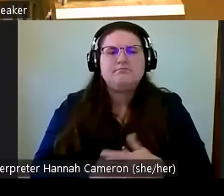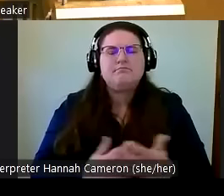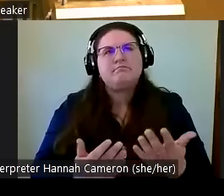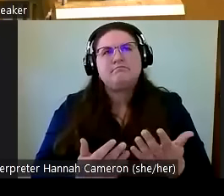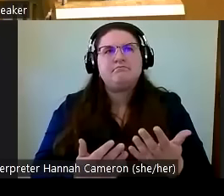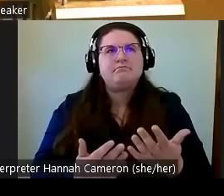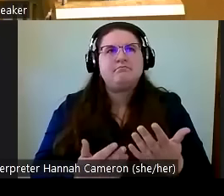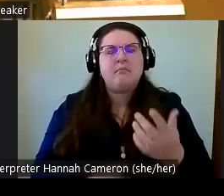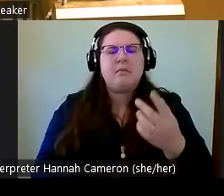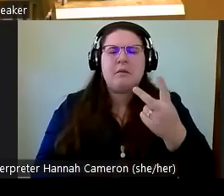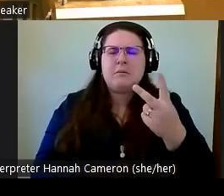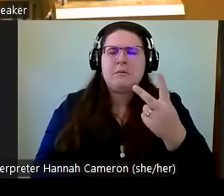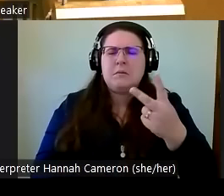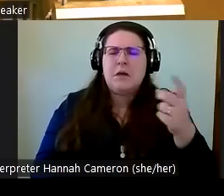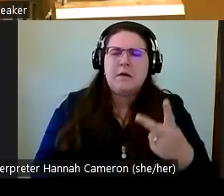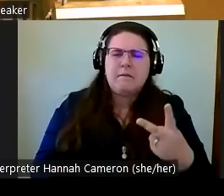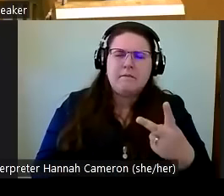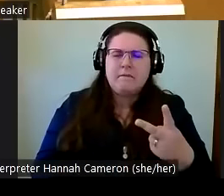2.5, 3 years ago,